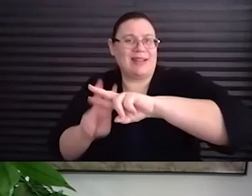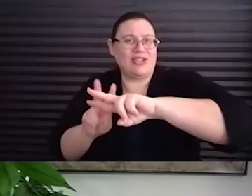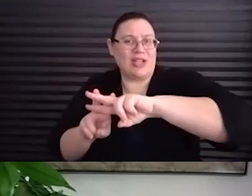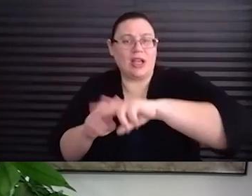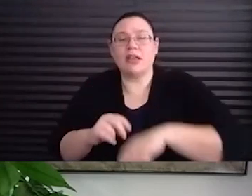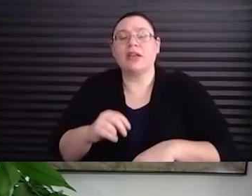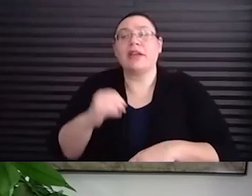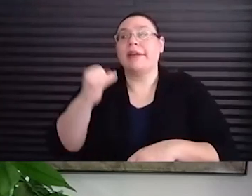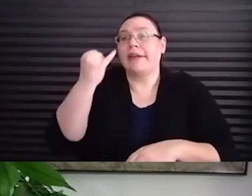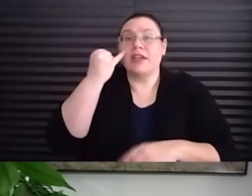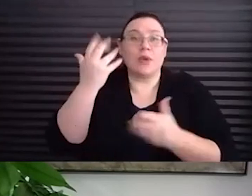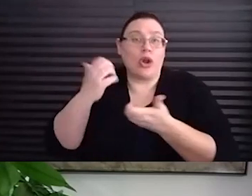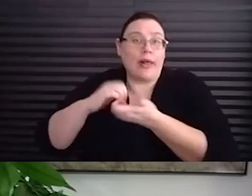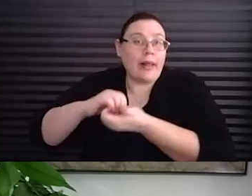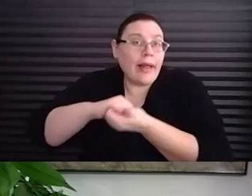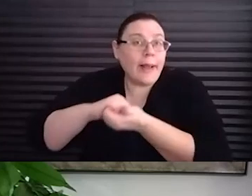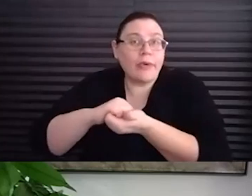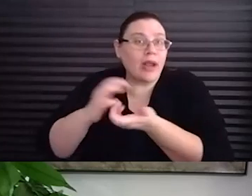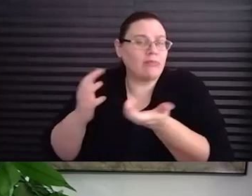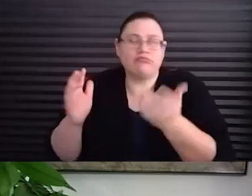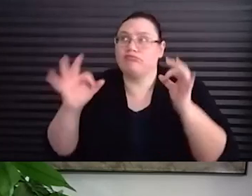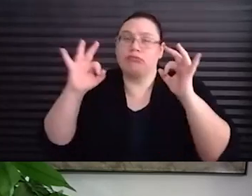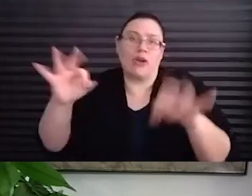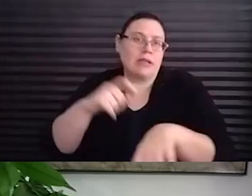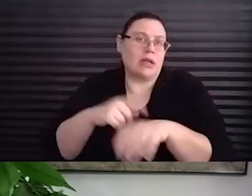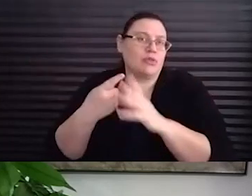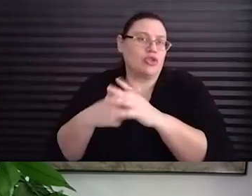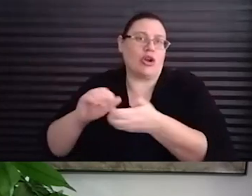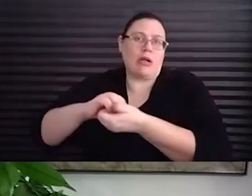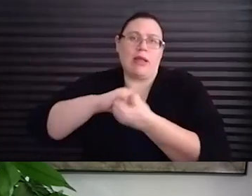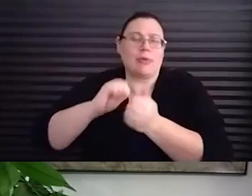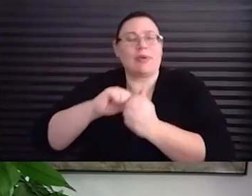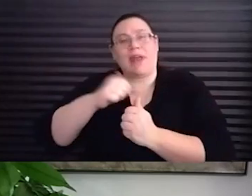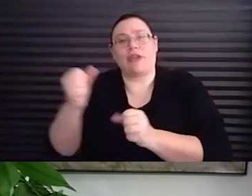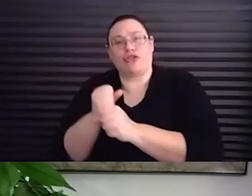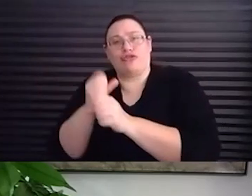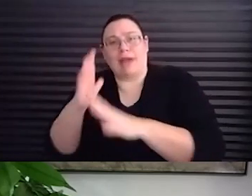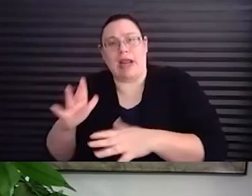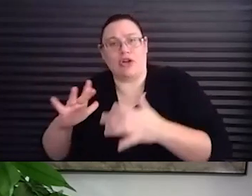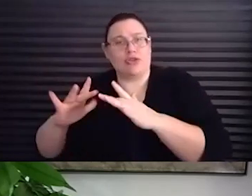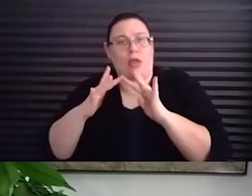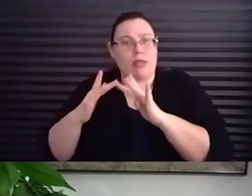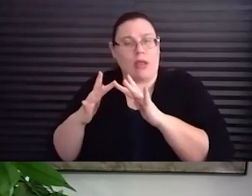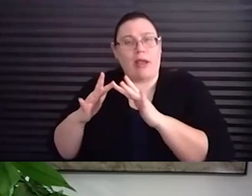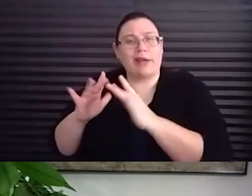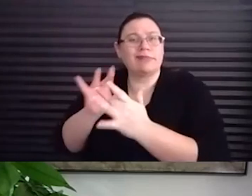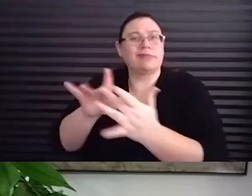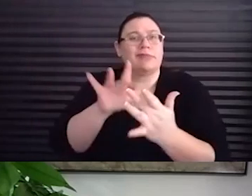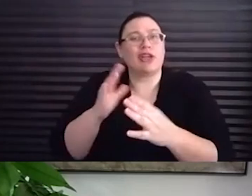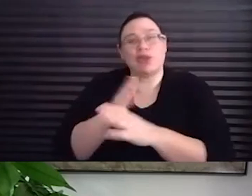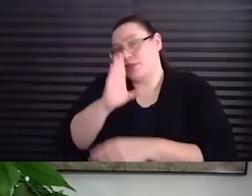If you want to collaborate, you know, this is a perfect time to start collaborating with other creators online, and reaching out by DM